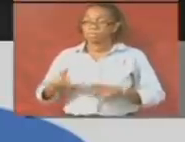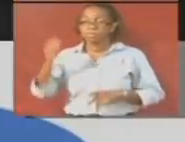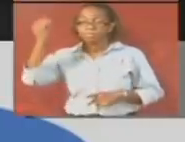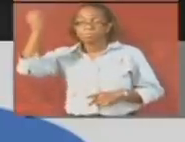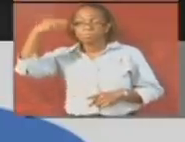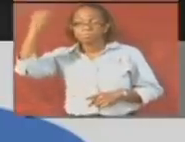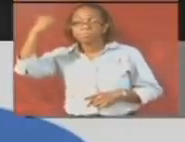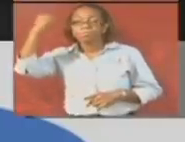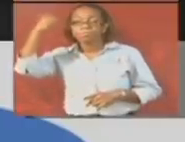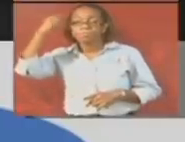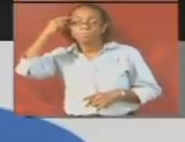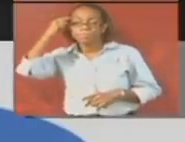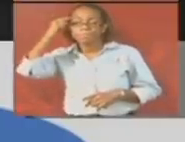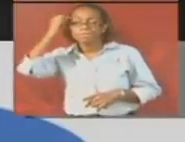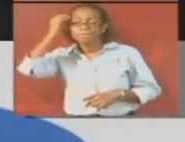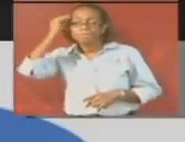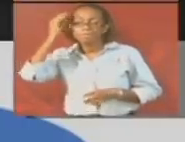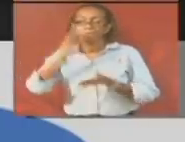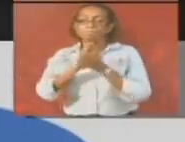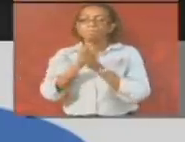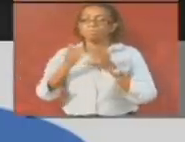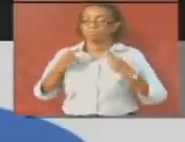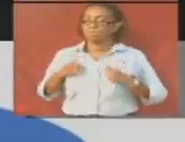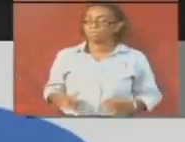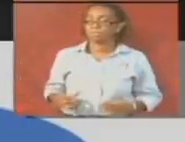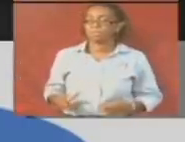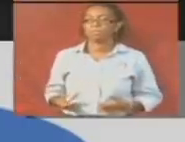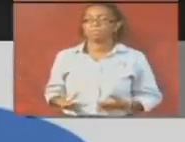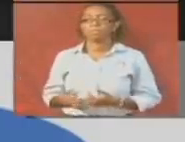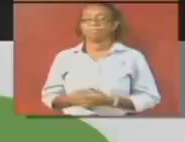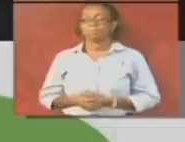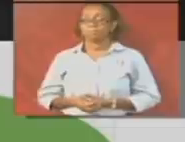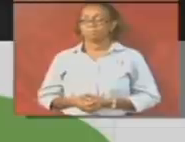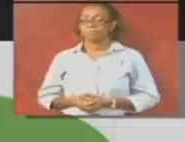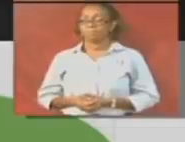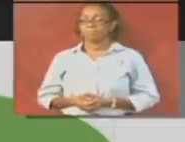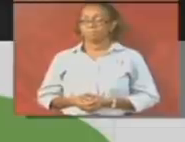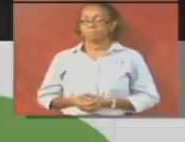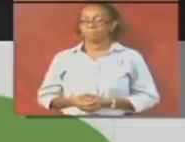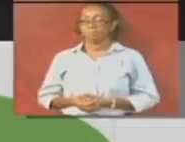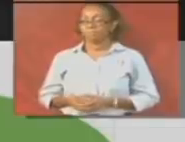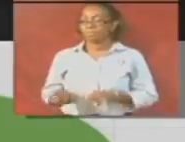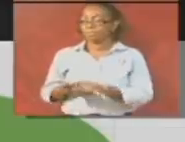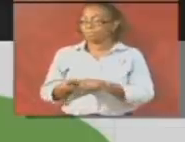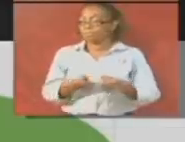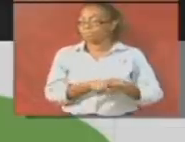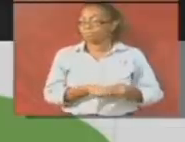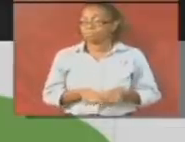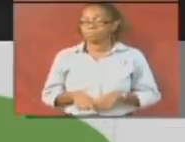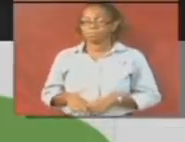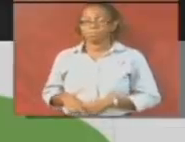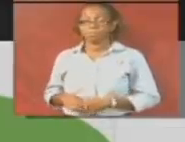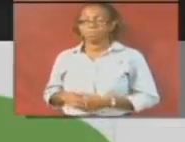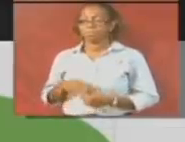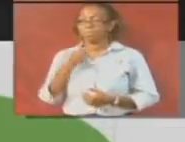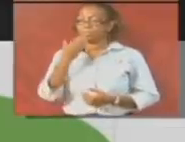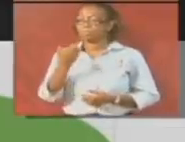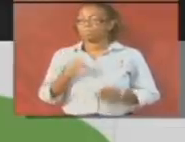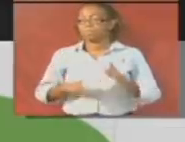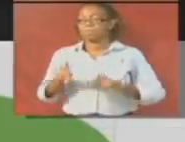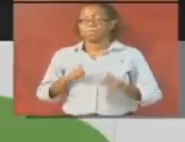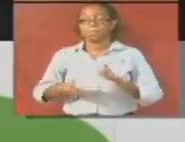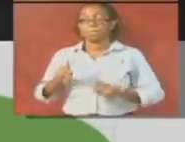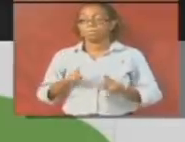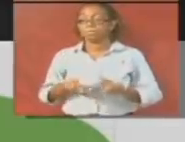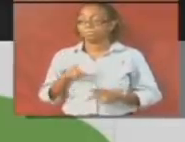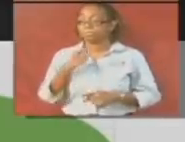levels requiring professional help. Next slide. We also asked people about their anxiety levels, and a